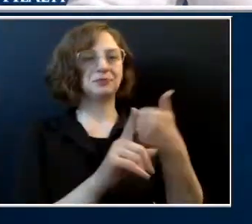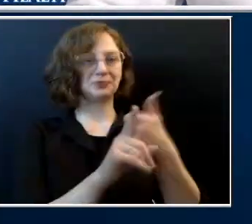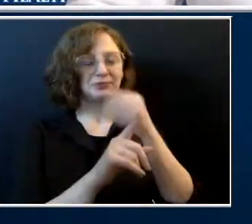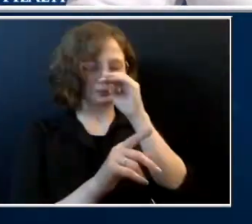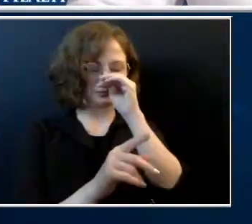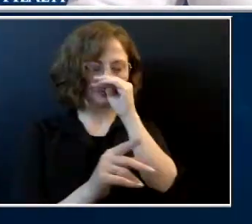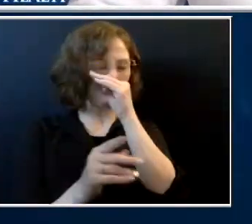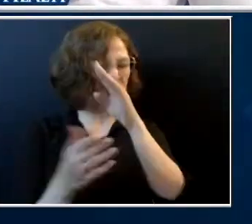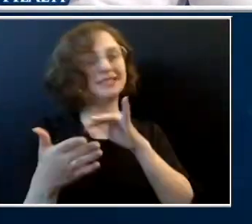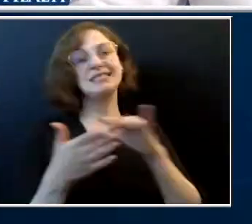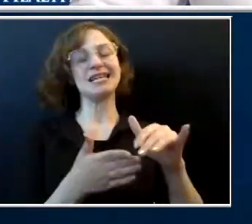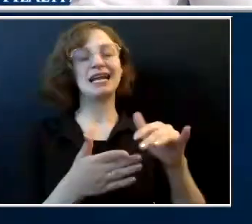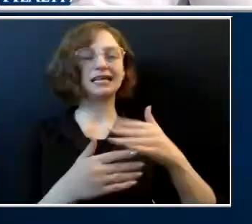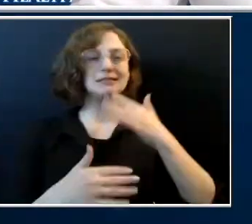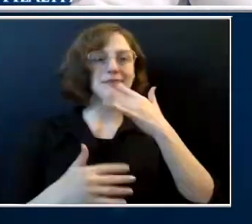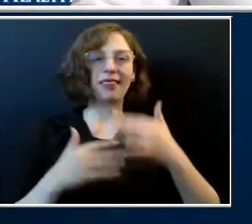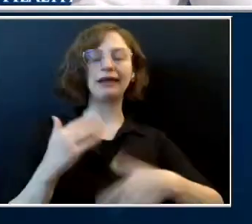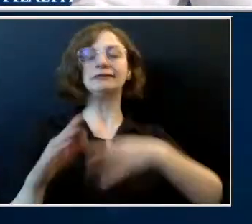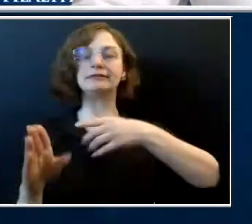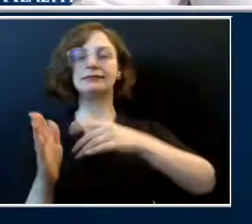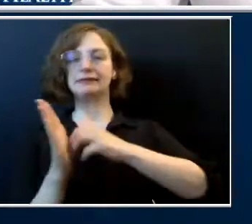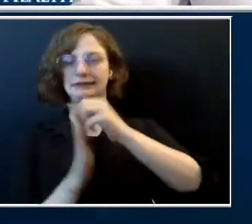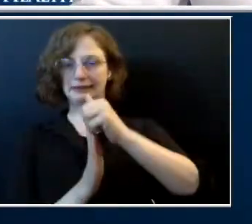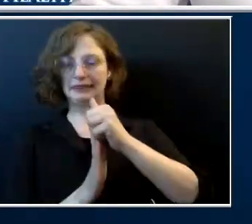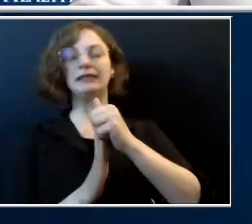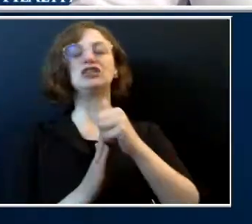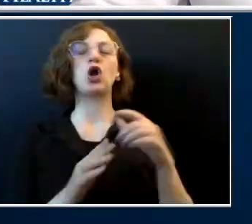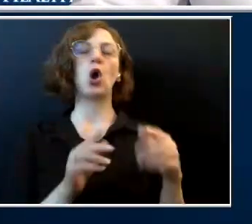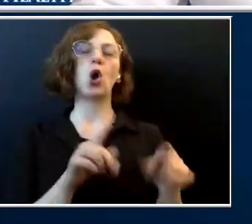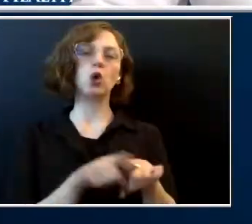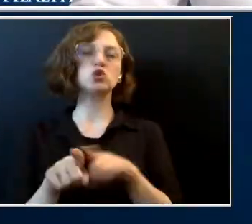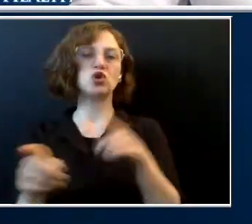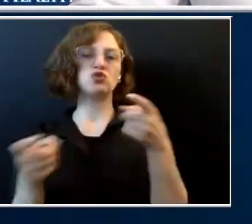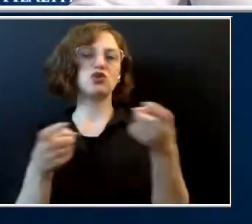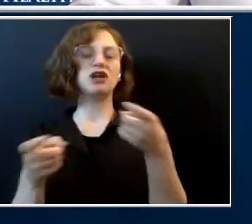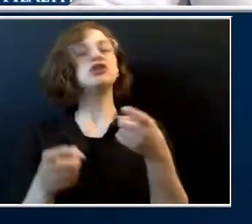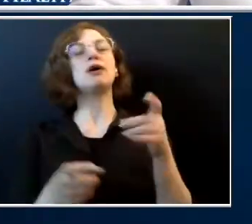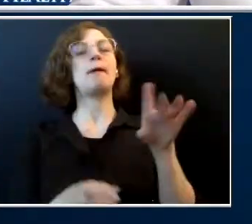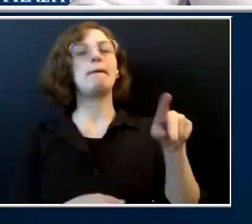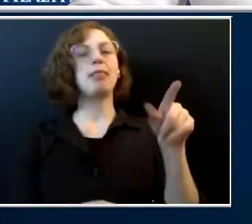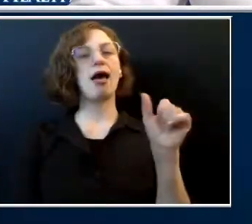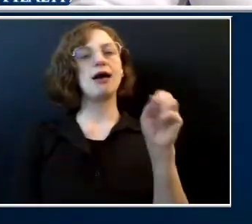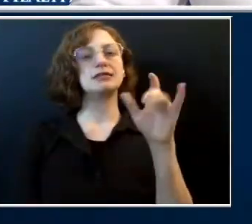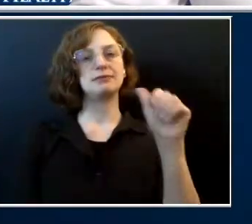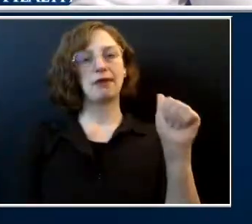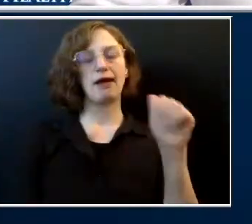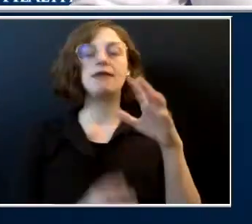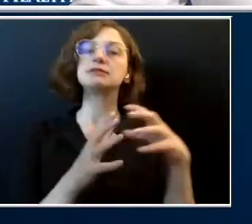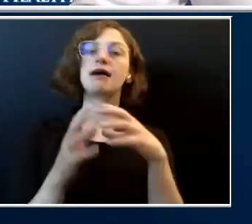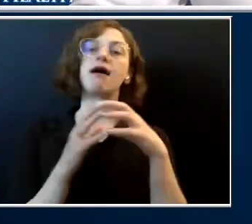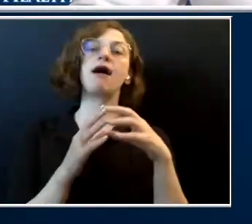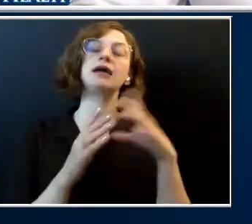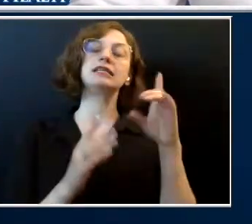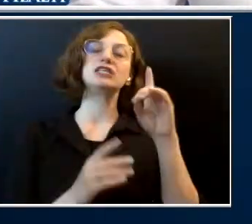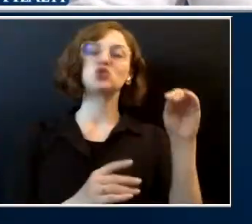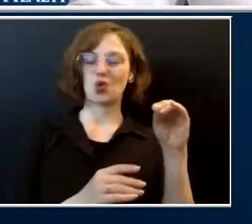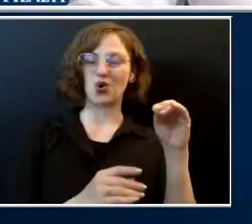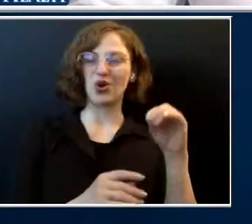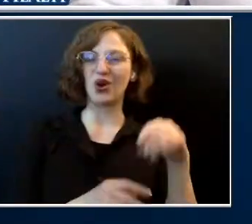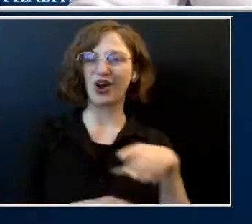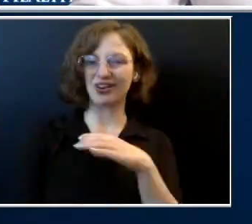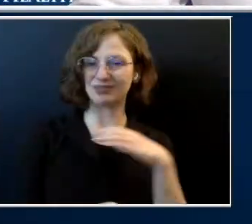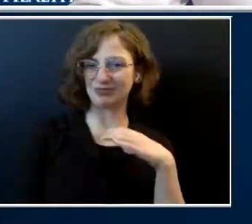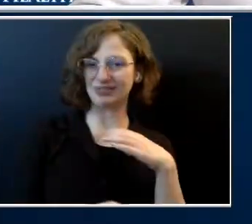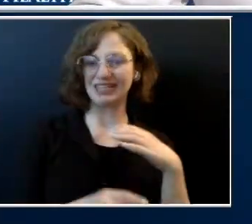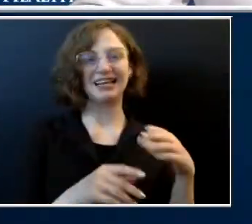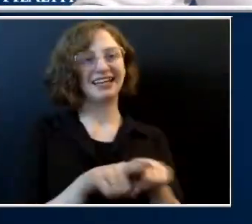is also the director of the Plasma Cell Disorder Clinic and the chair of the United States Myeloma Innovations Research